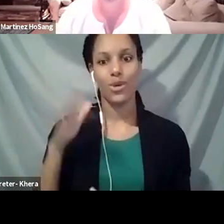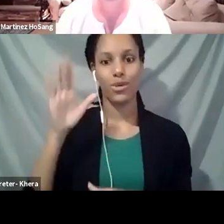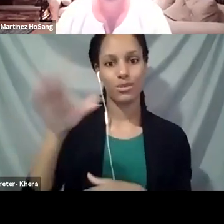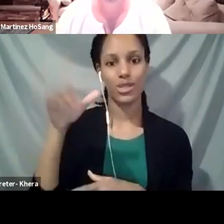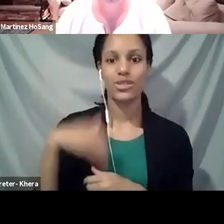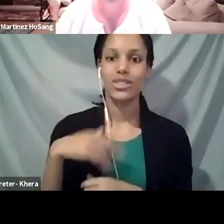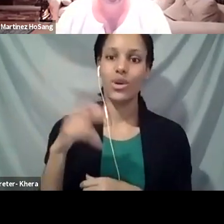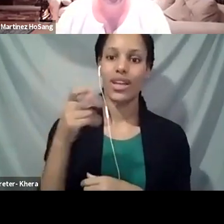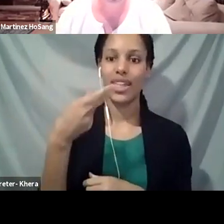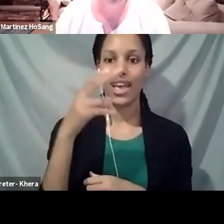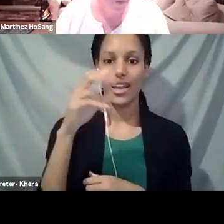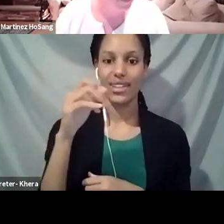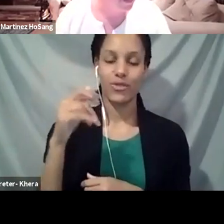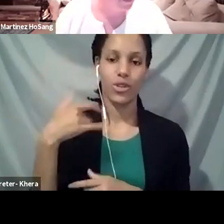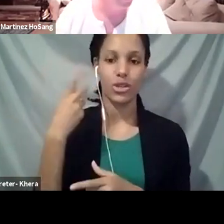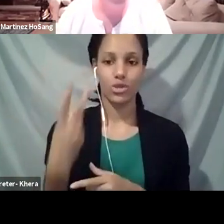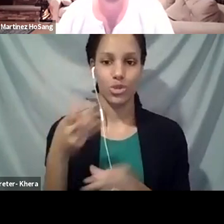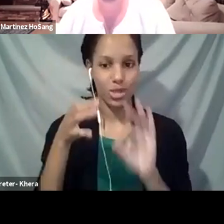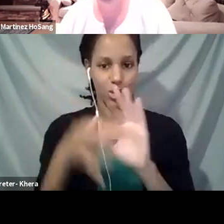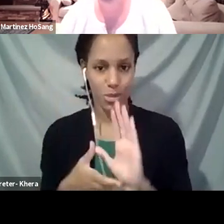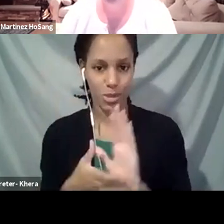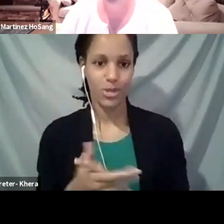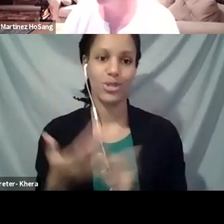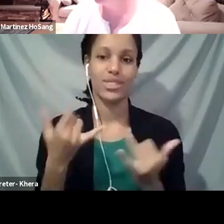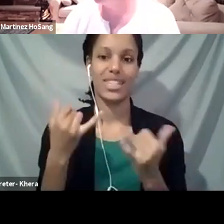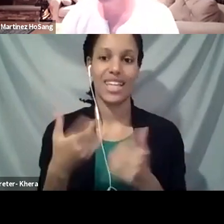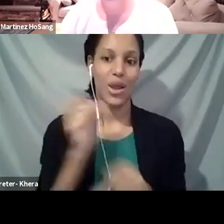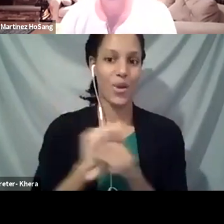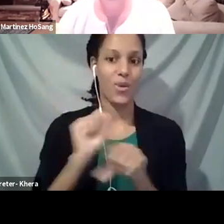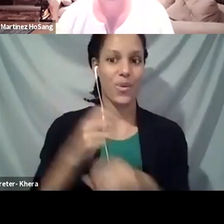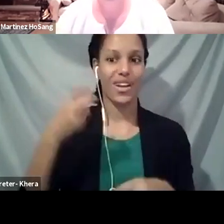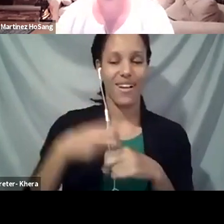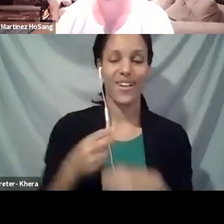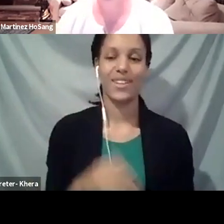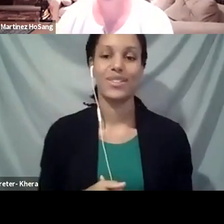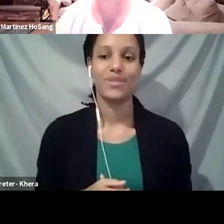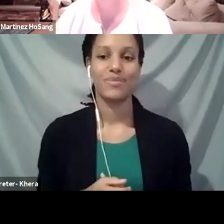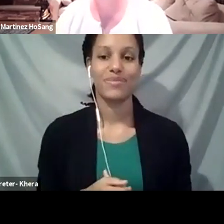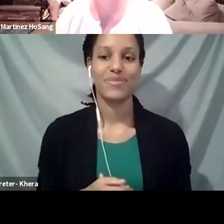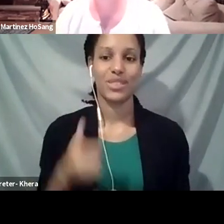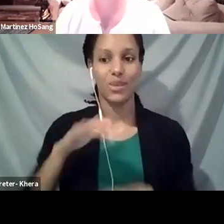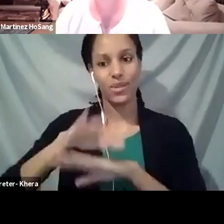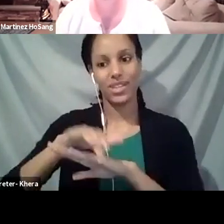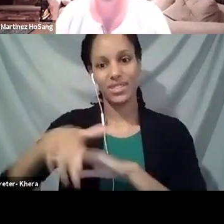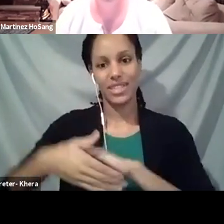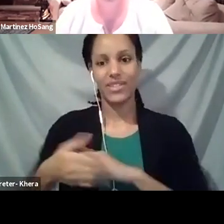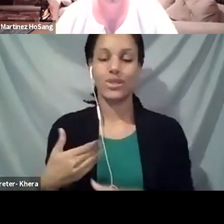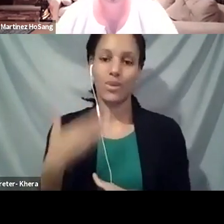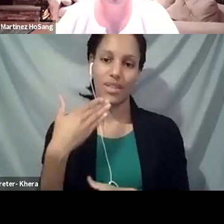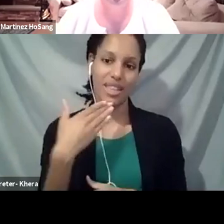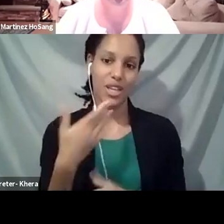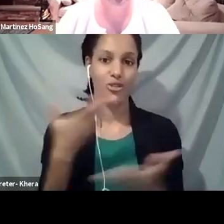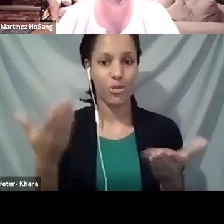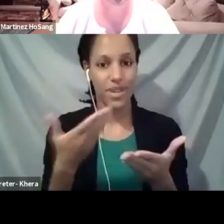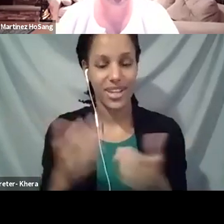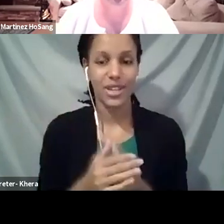and Sadie Goldberger, who are ASL interpreters today, working hard late into the evening. And we so thank you for being